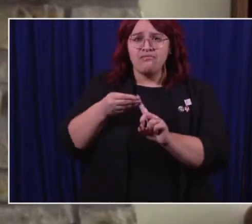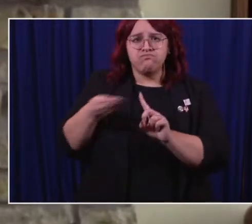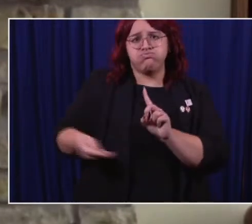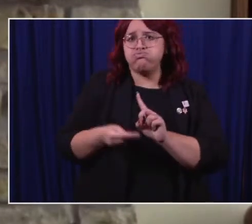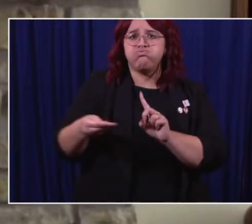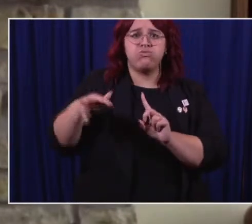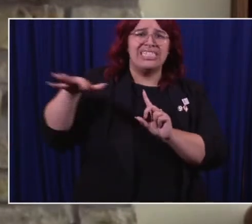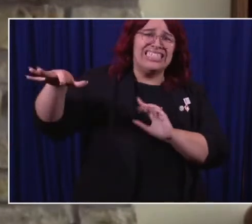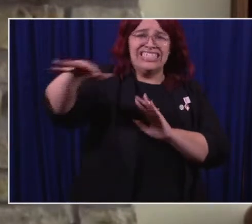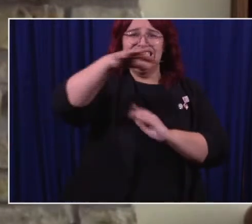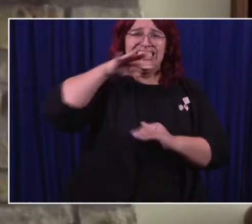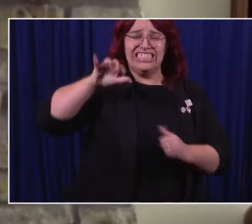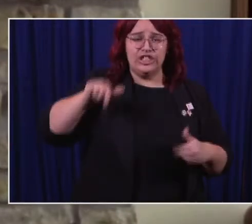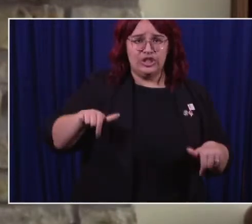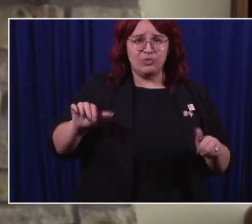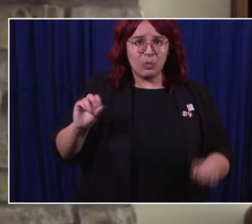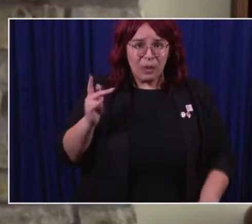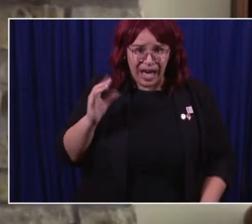dominant